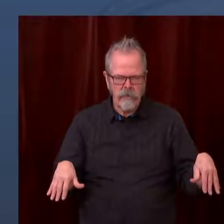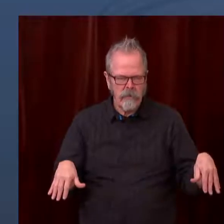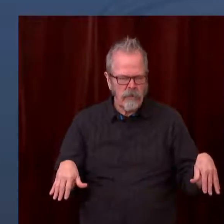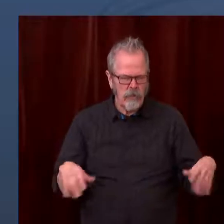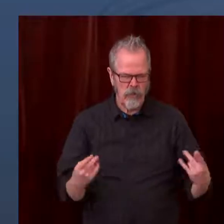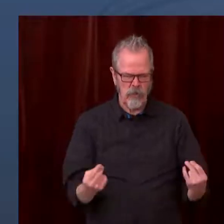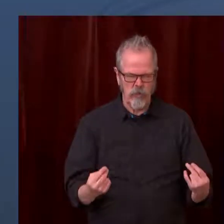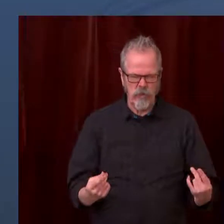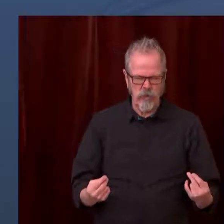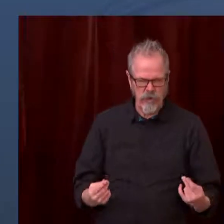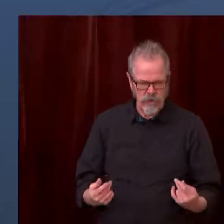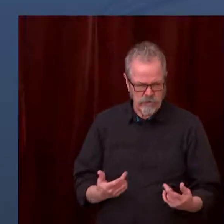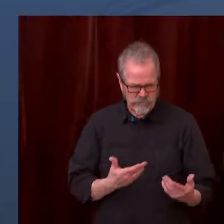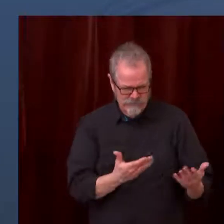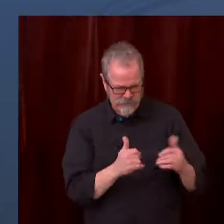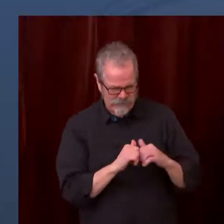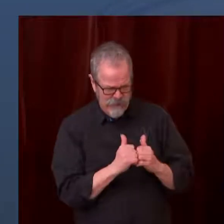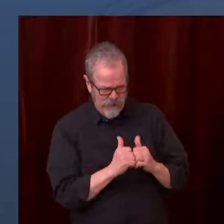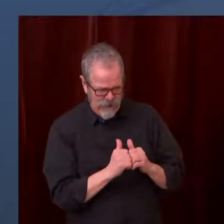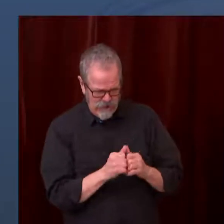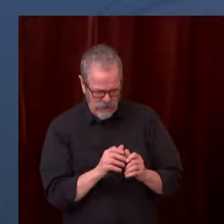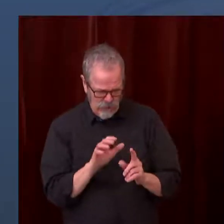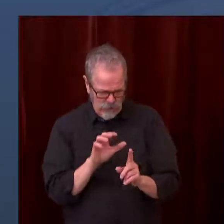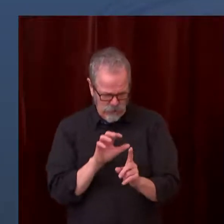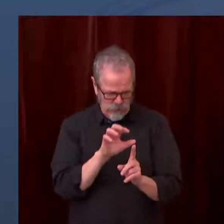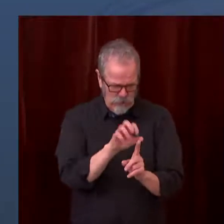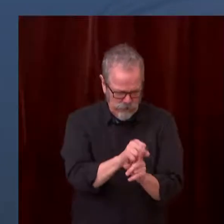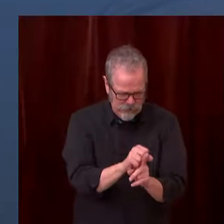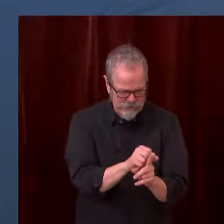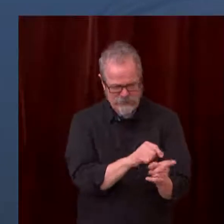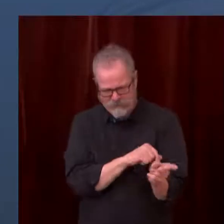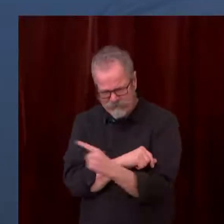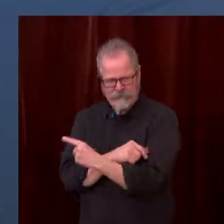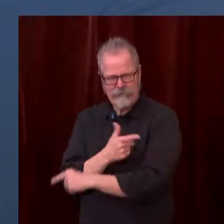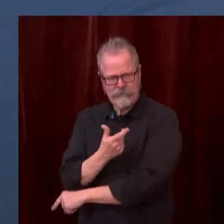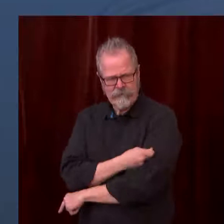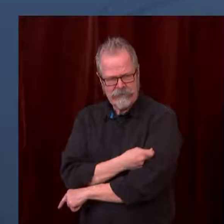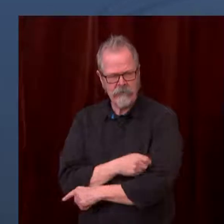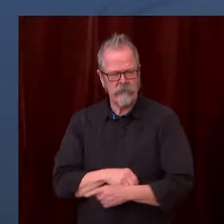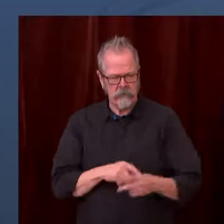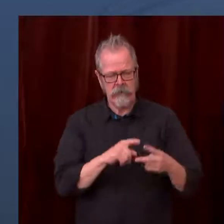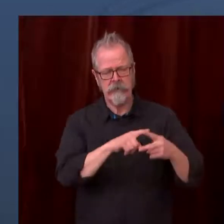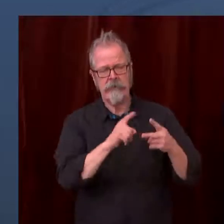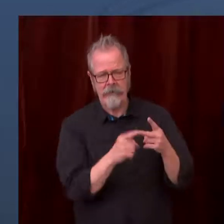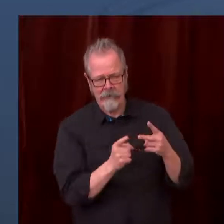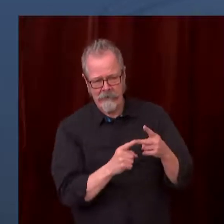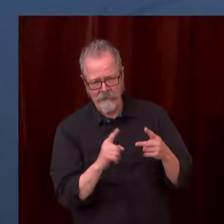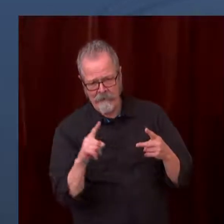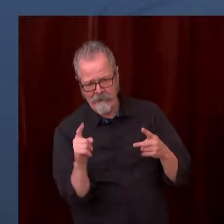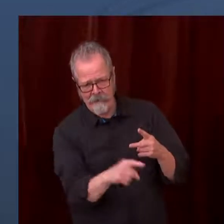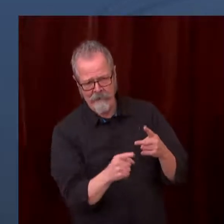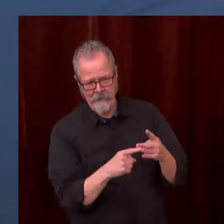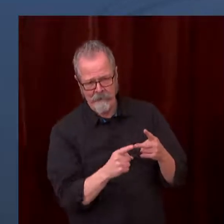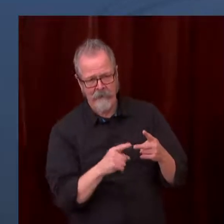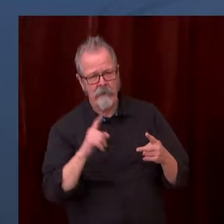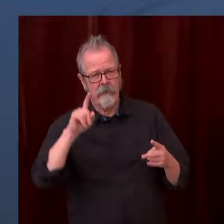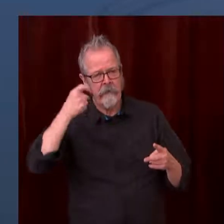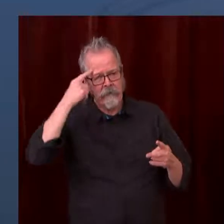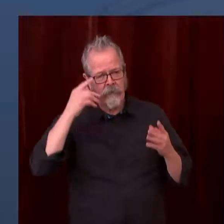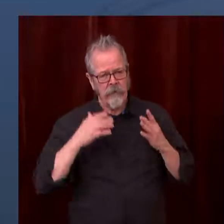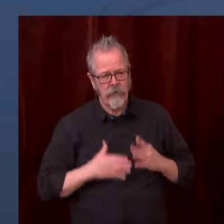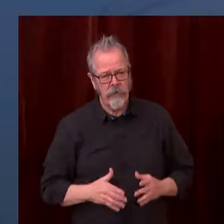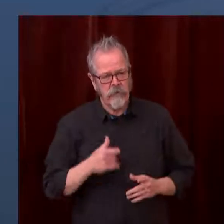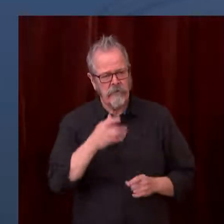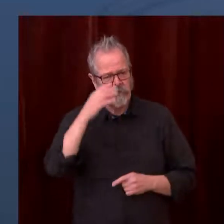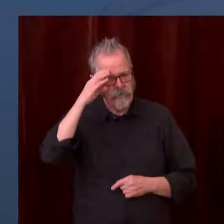teachers union in Seattle last night voted not to return to the classroom. What's your reaction to that, and what role, if any, should the state play